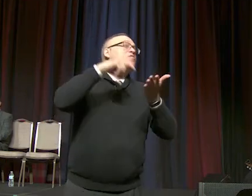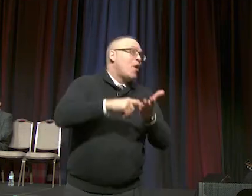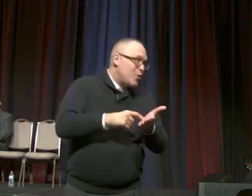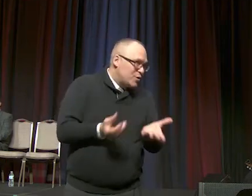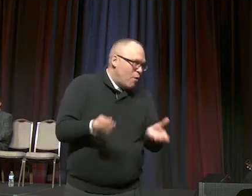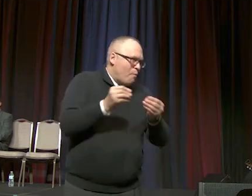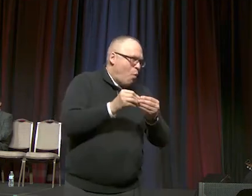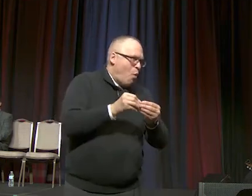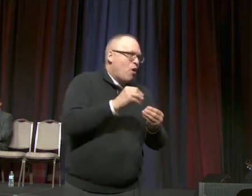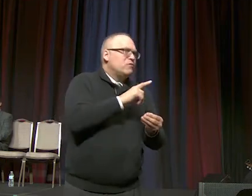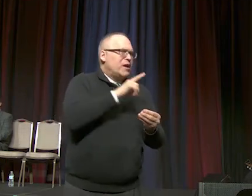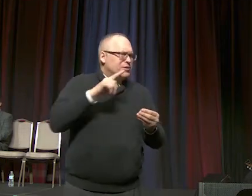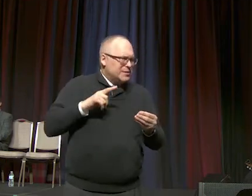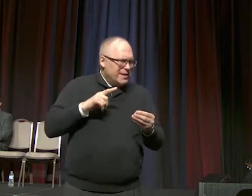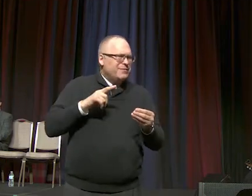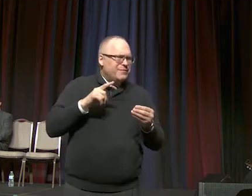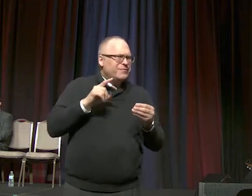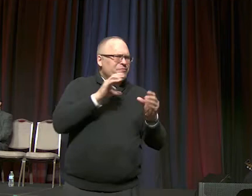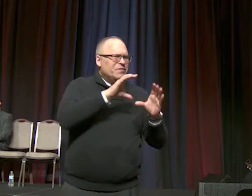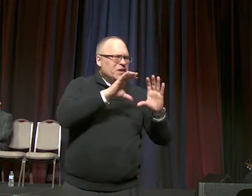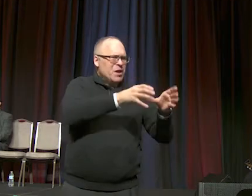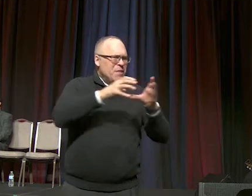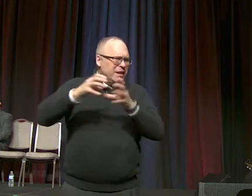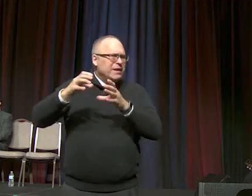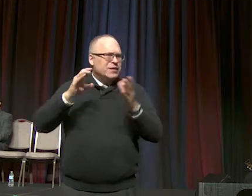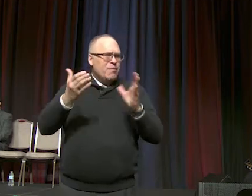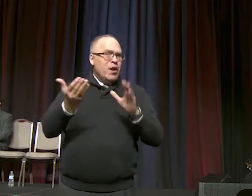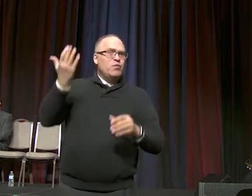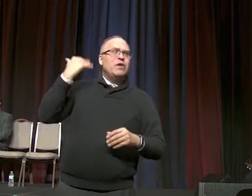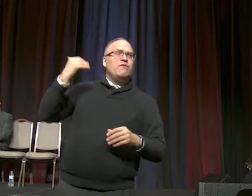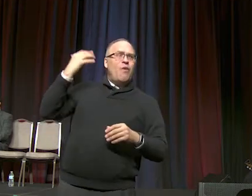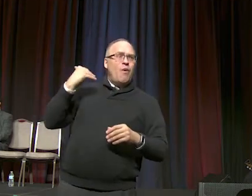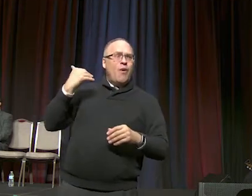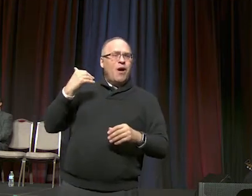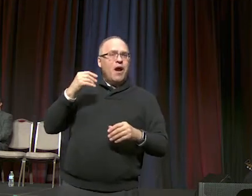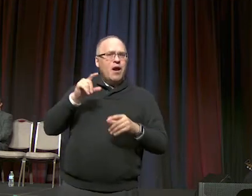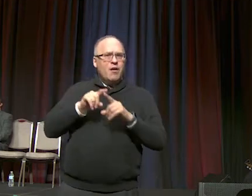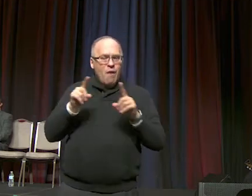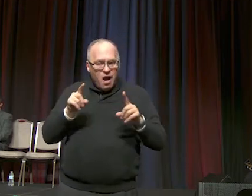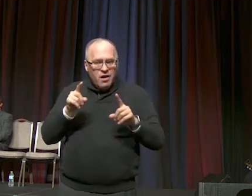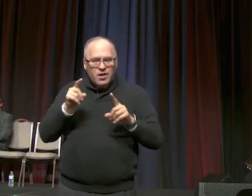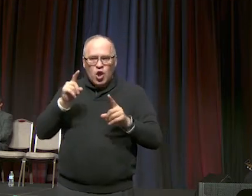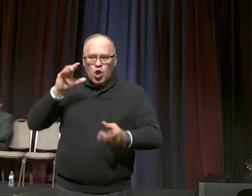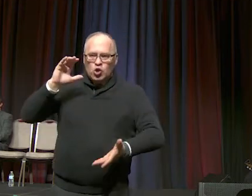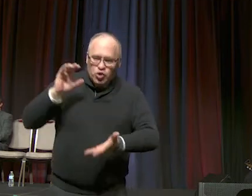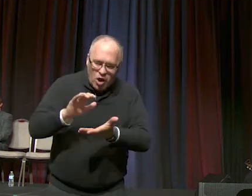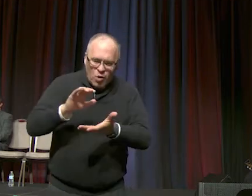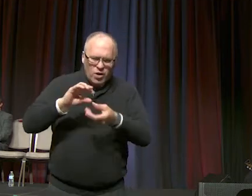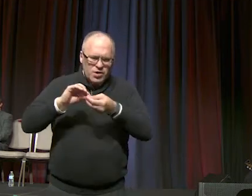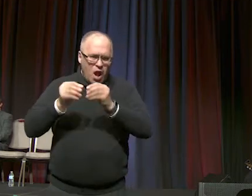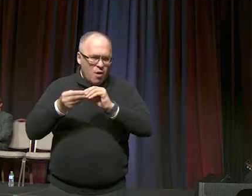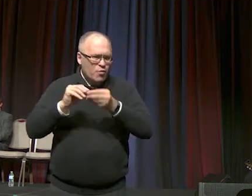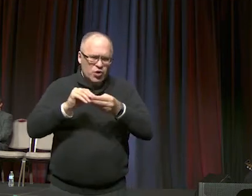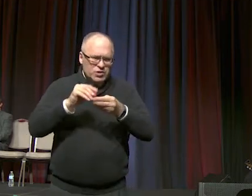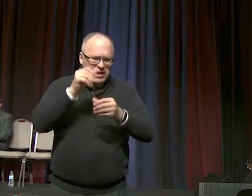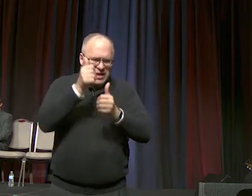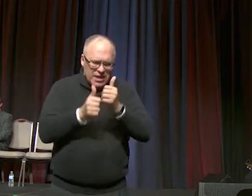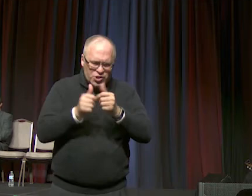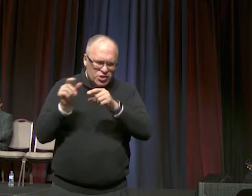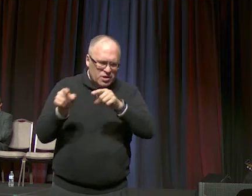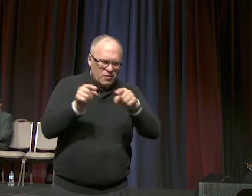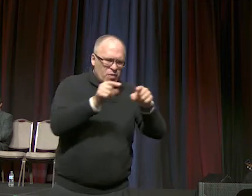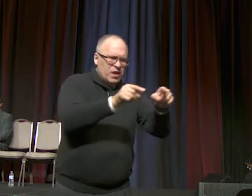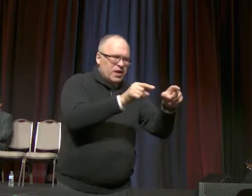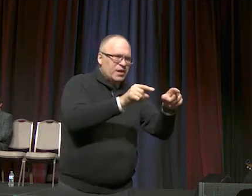legislative committees in the past, and you'll notice some lower numbers in each of those committees, and that's to help y'all get